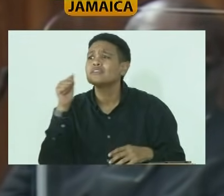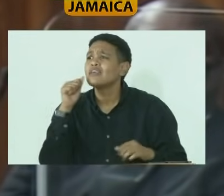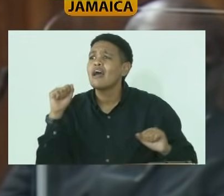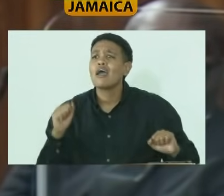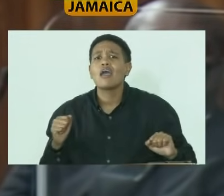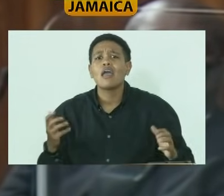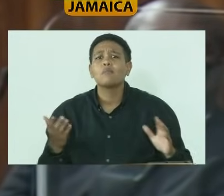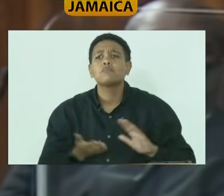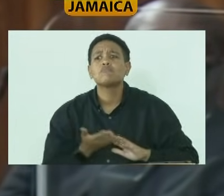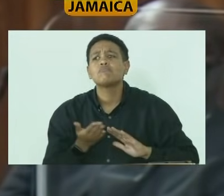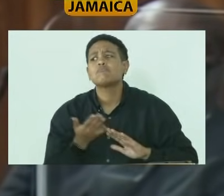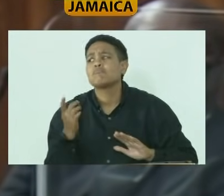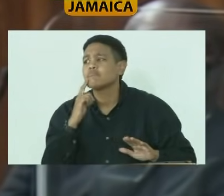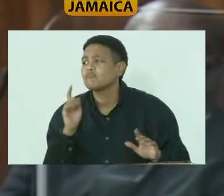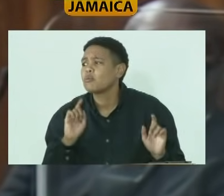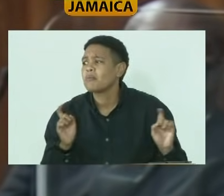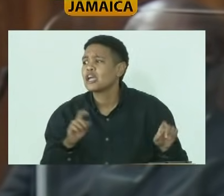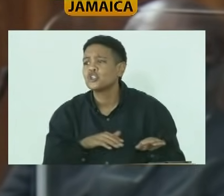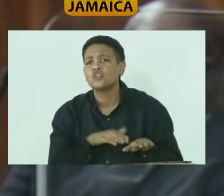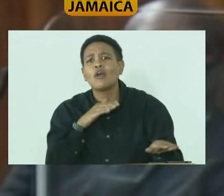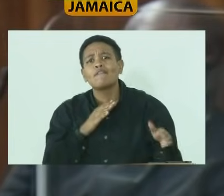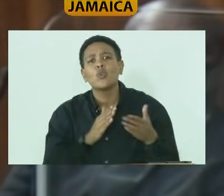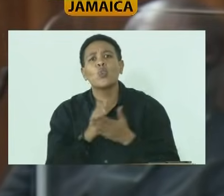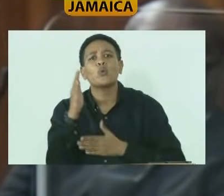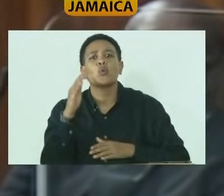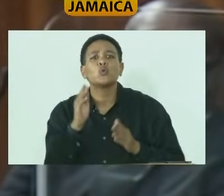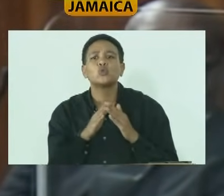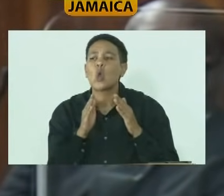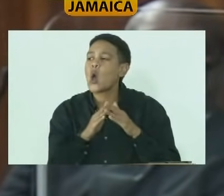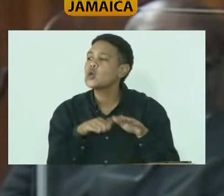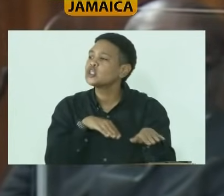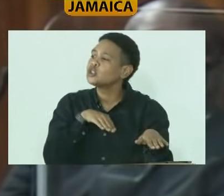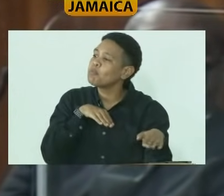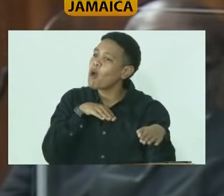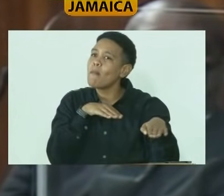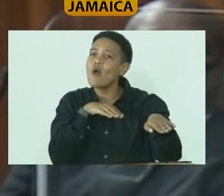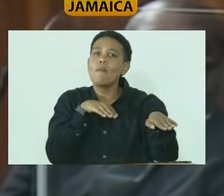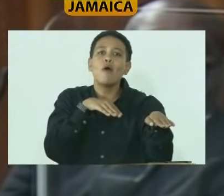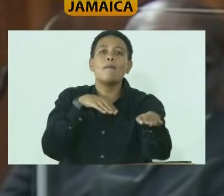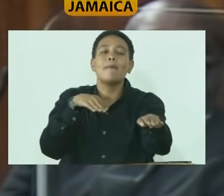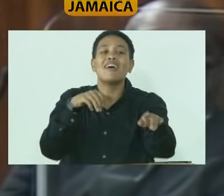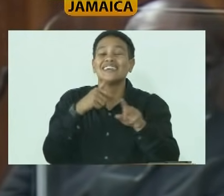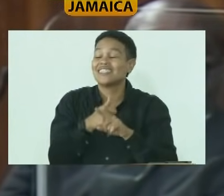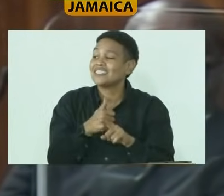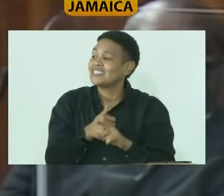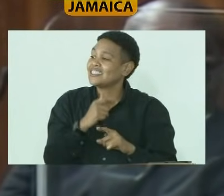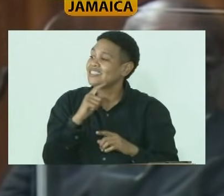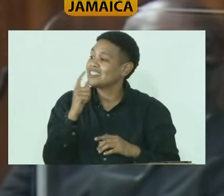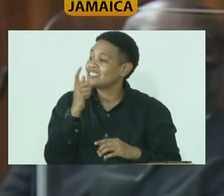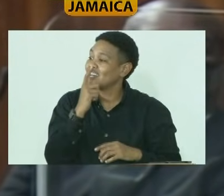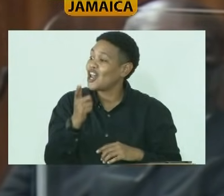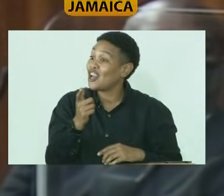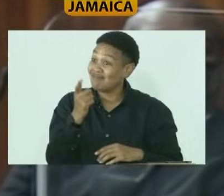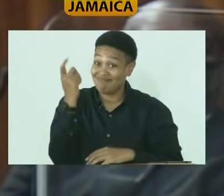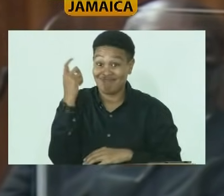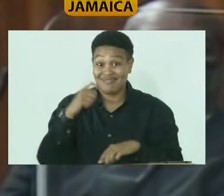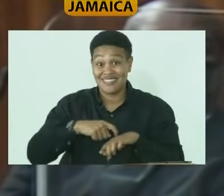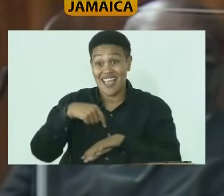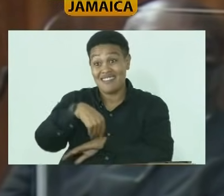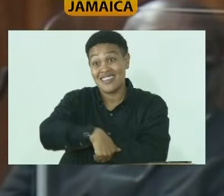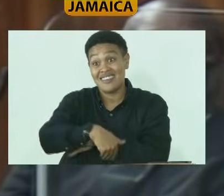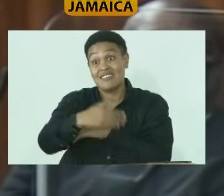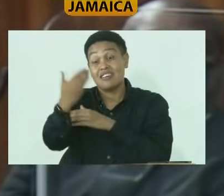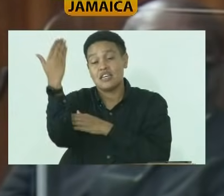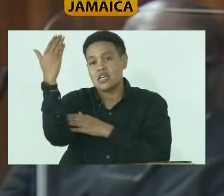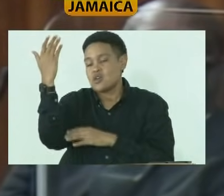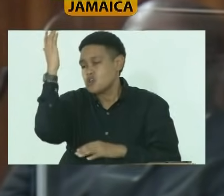able to filter the traffic through the town, and delays during peak and lunch hour are now almost a daily